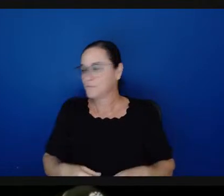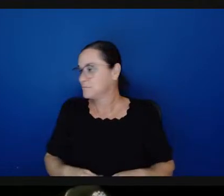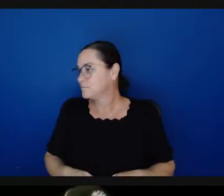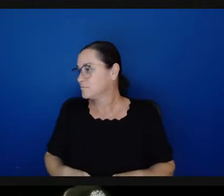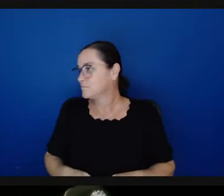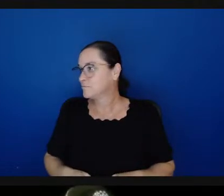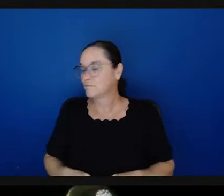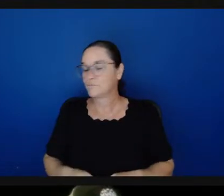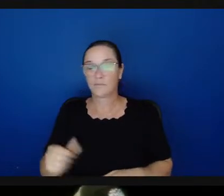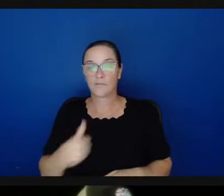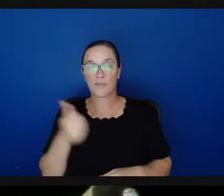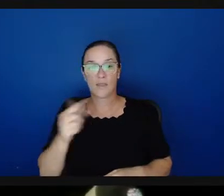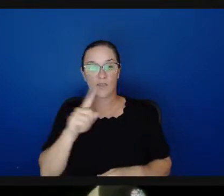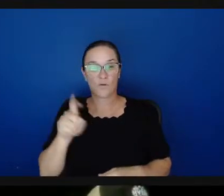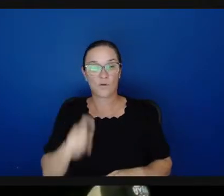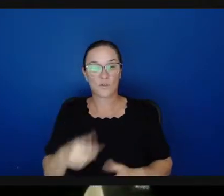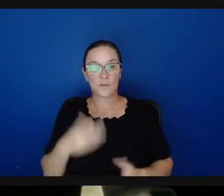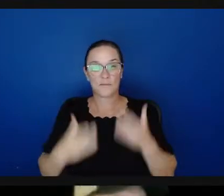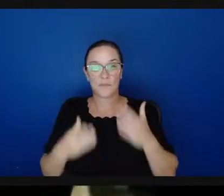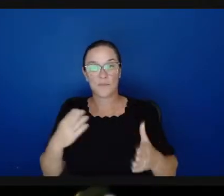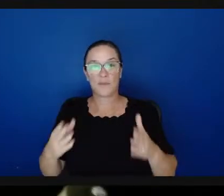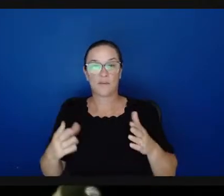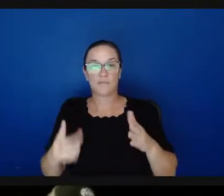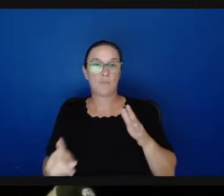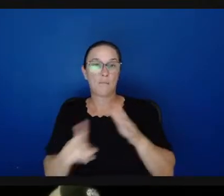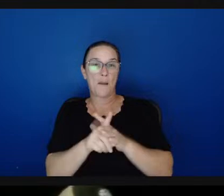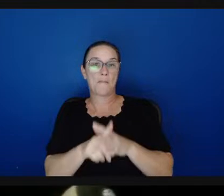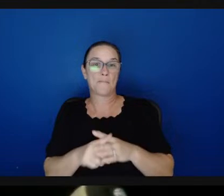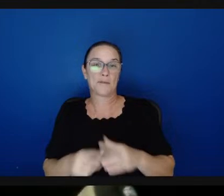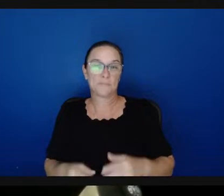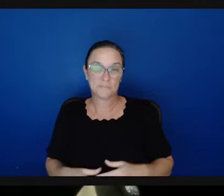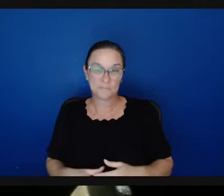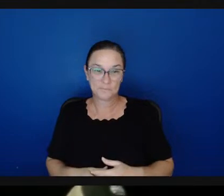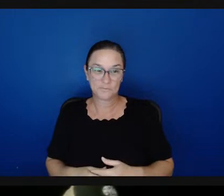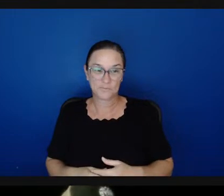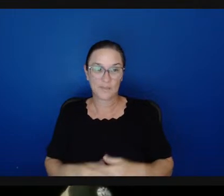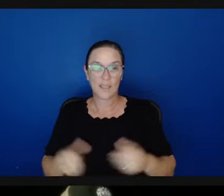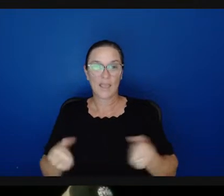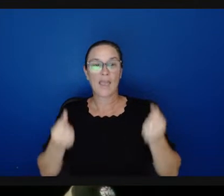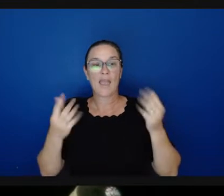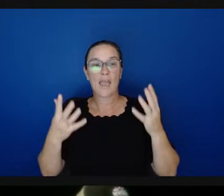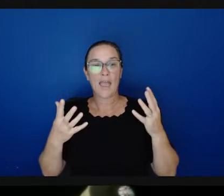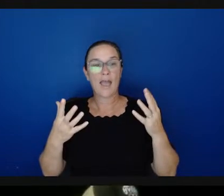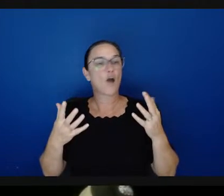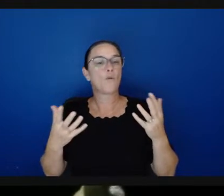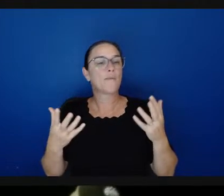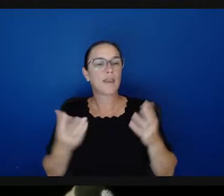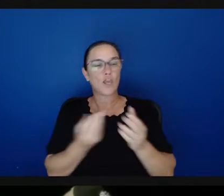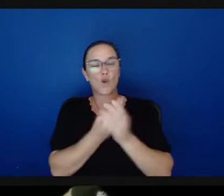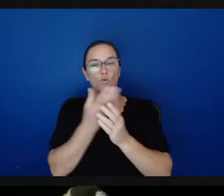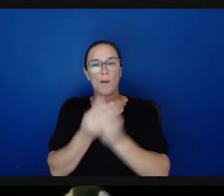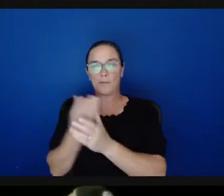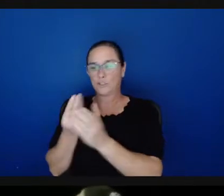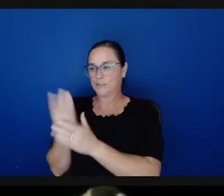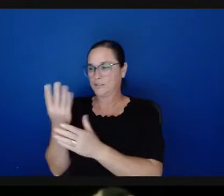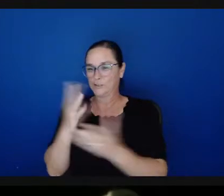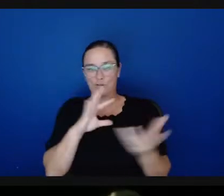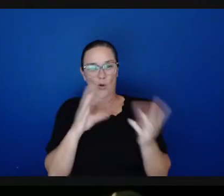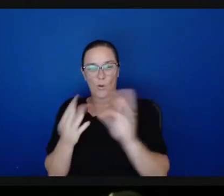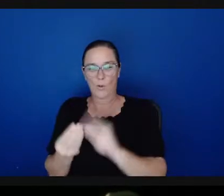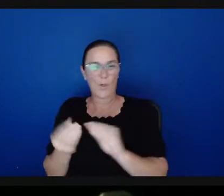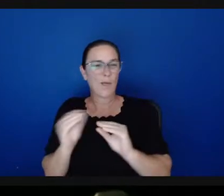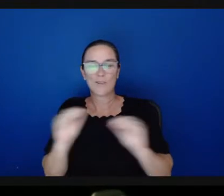And the other question that might come up, which is a lot harder, just totally a shot in the dark, is how many episodes might there be? How long might it actually go on? There's no real answer to